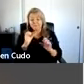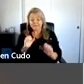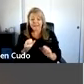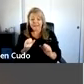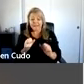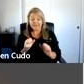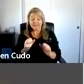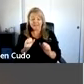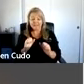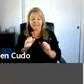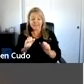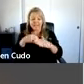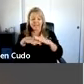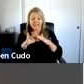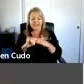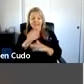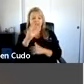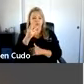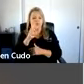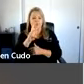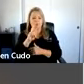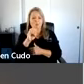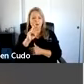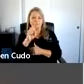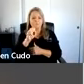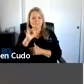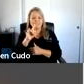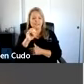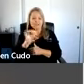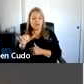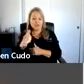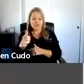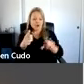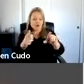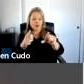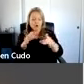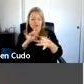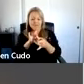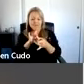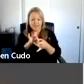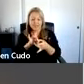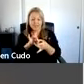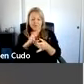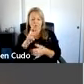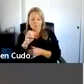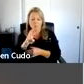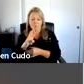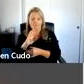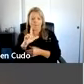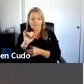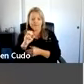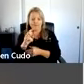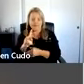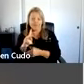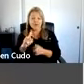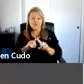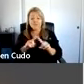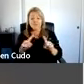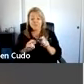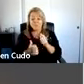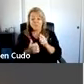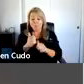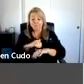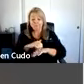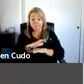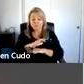the website address that you see on top is another web link to get to that. But we'll primarily send you to